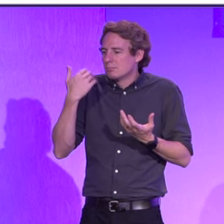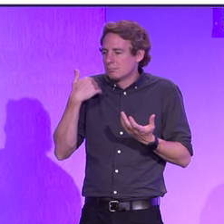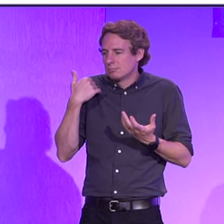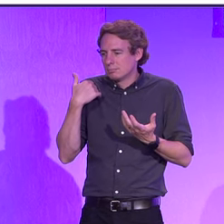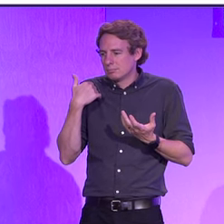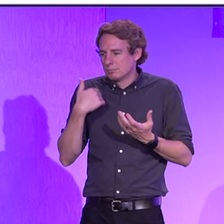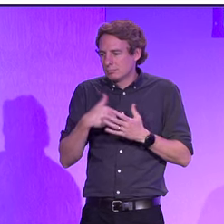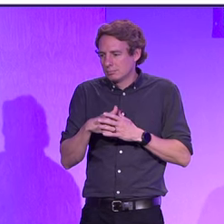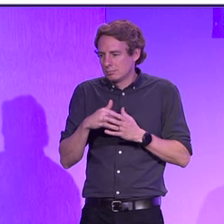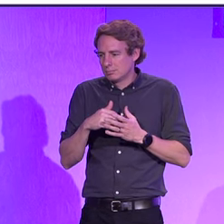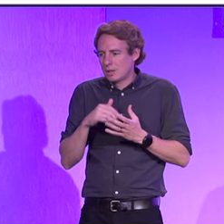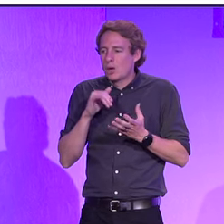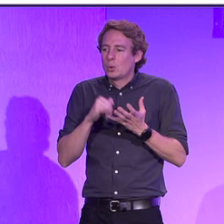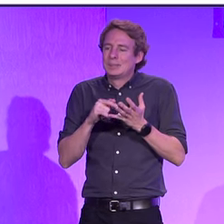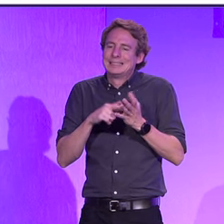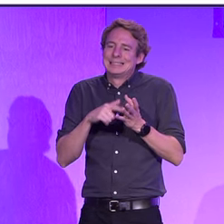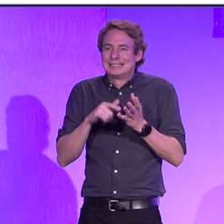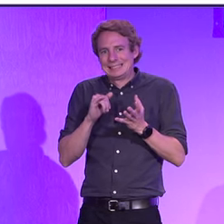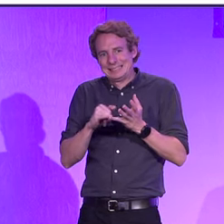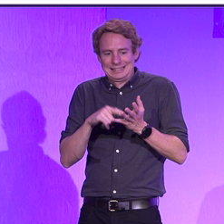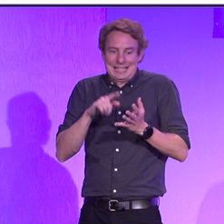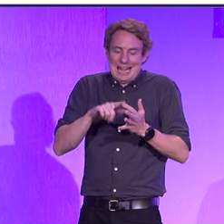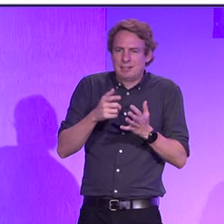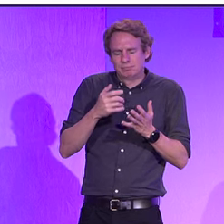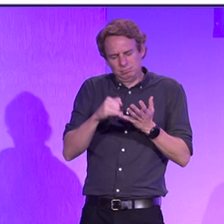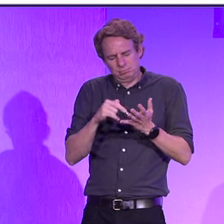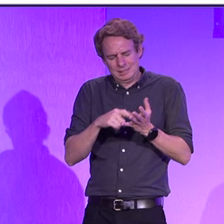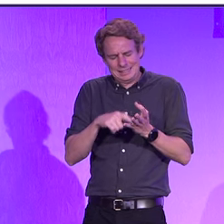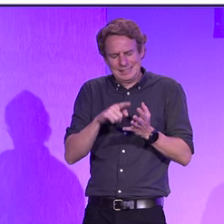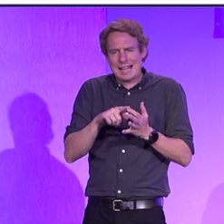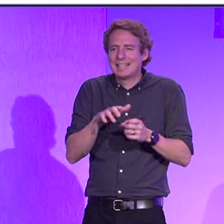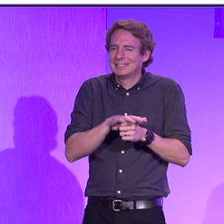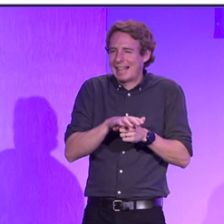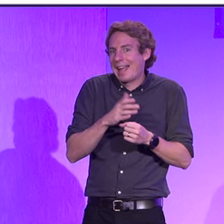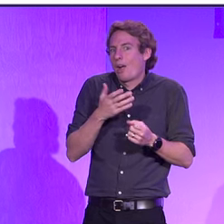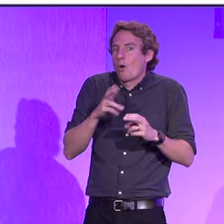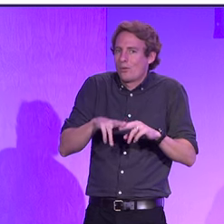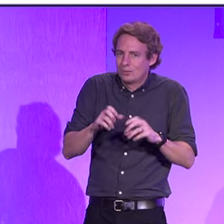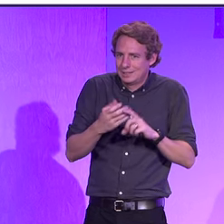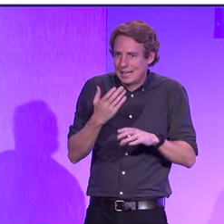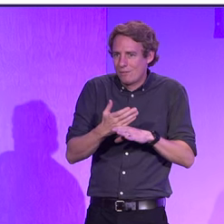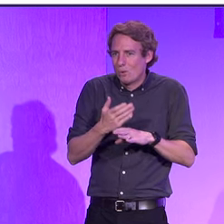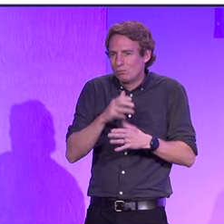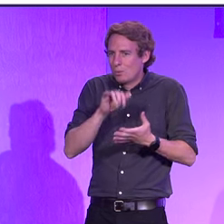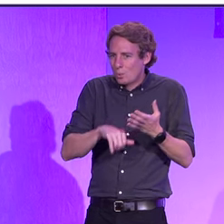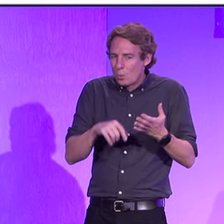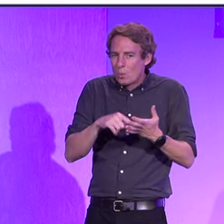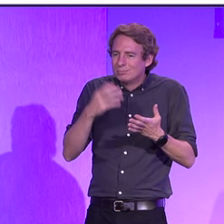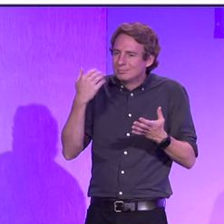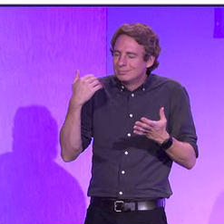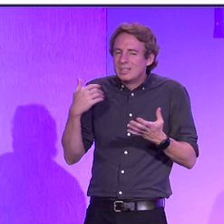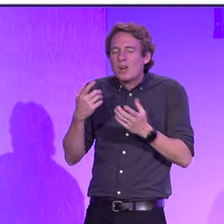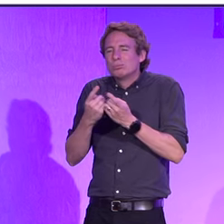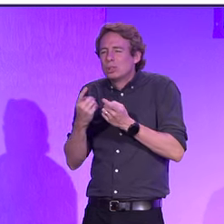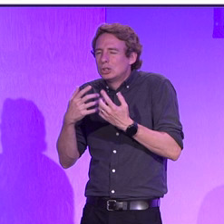the evolution of platform engineering, which is a really kind of interesting juxtaposition of DevOps and platform engineering.